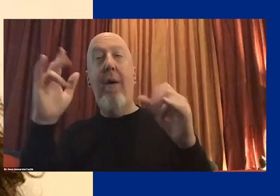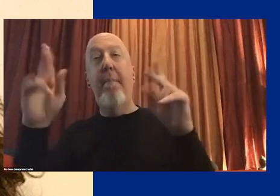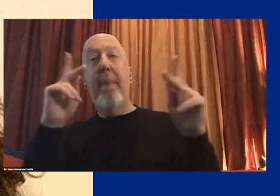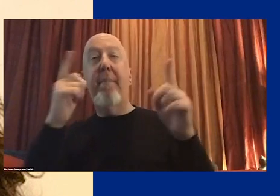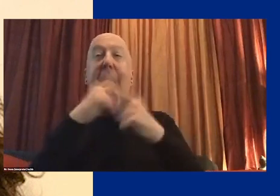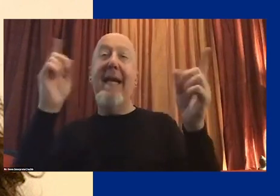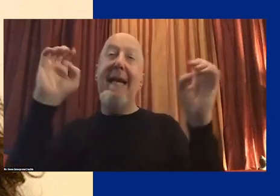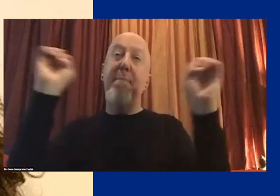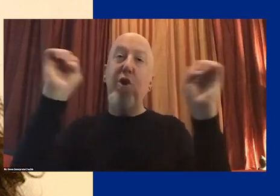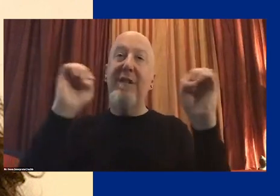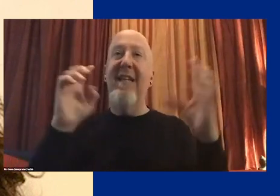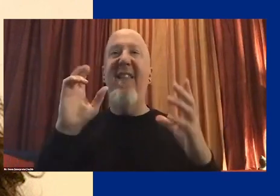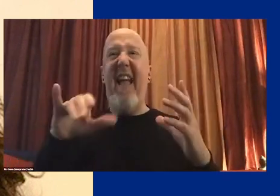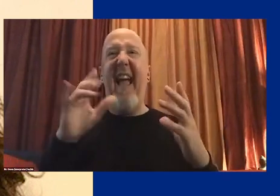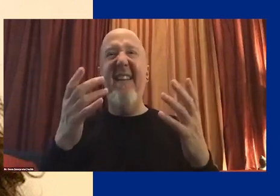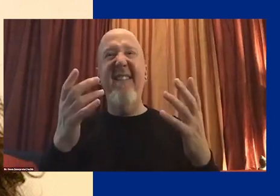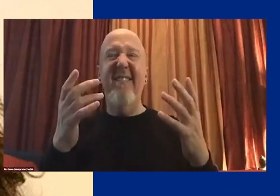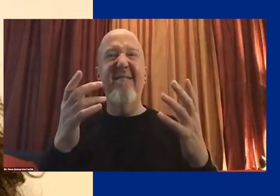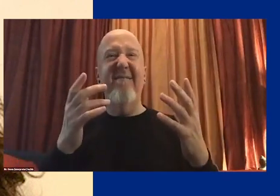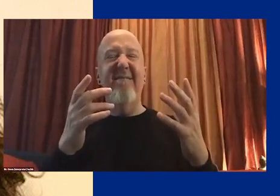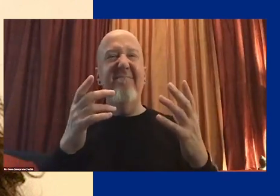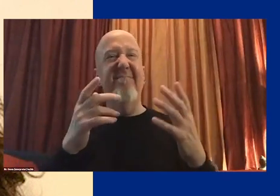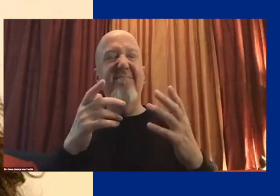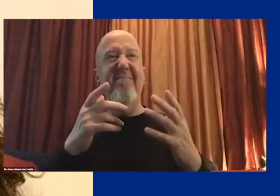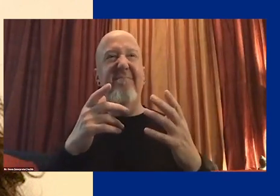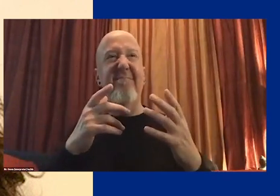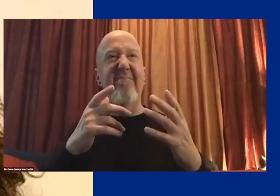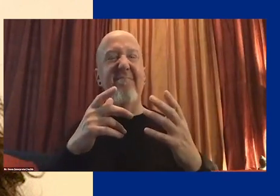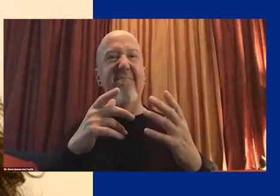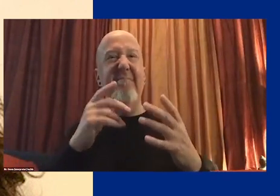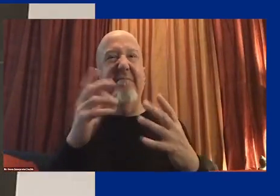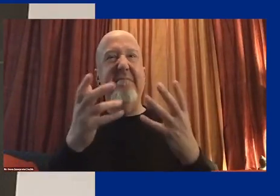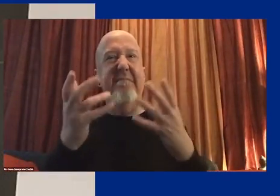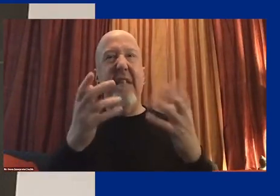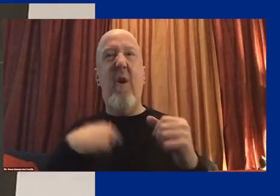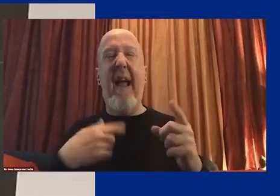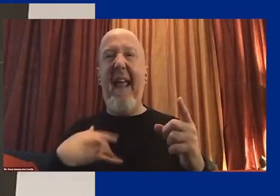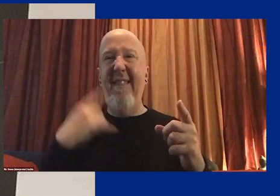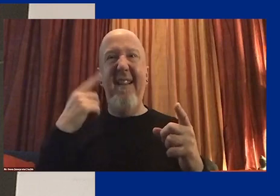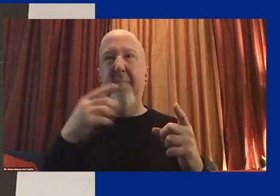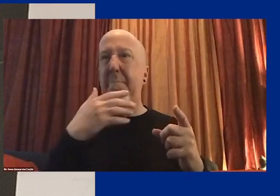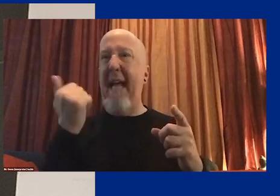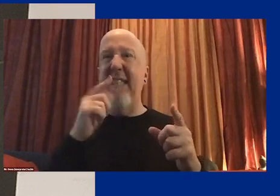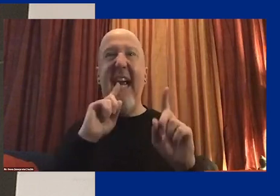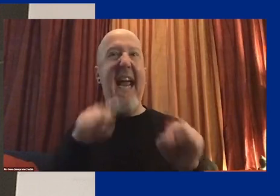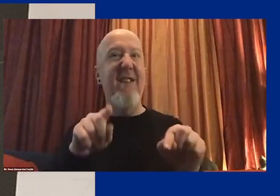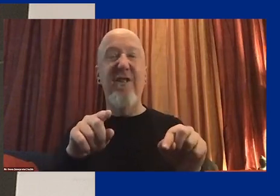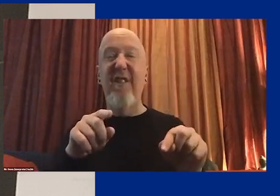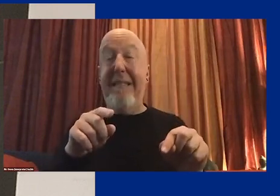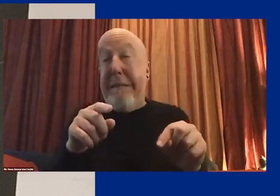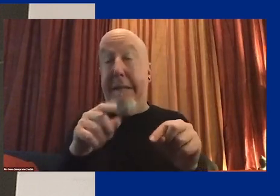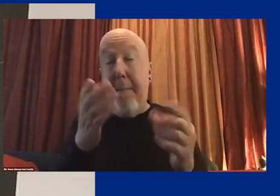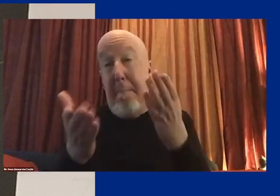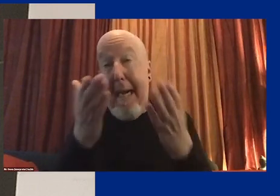puts a wrinkle into things. And so I think the answer has to be maybe. Great, thanks, Claudia.